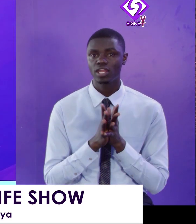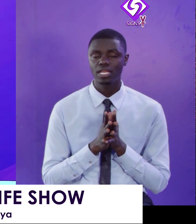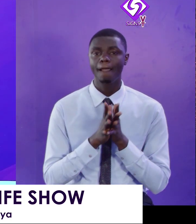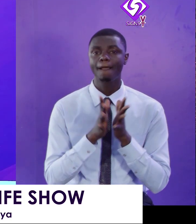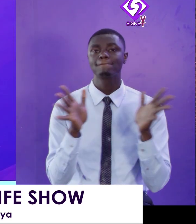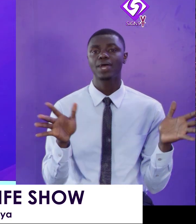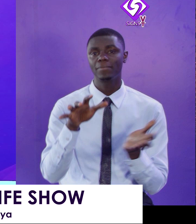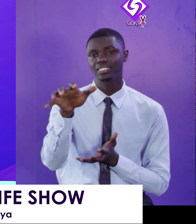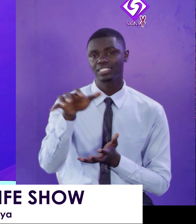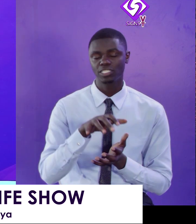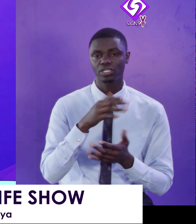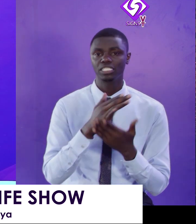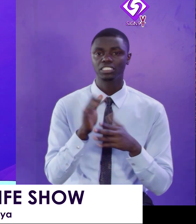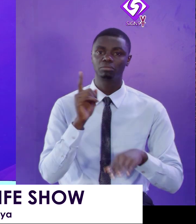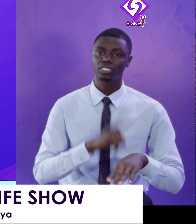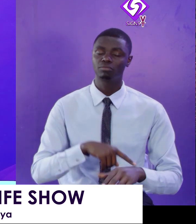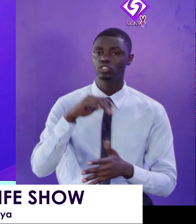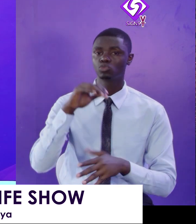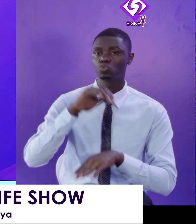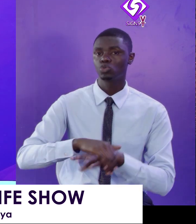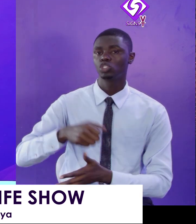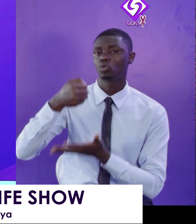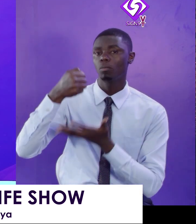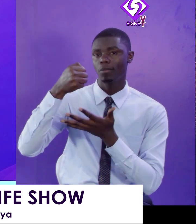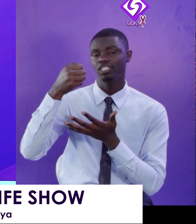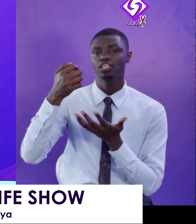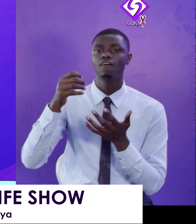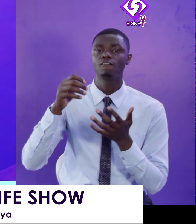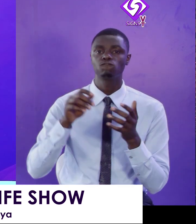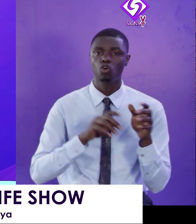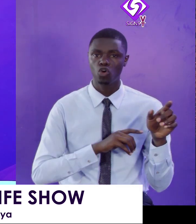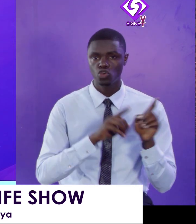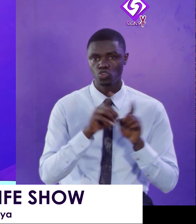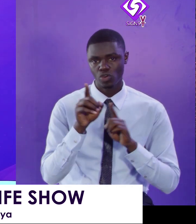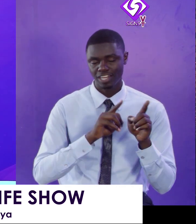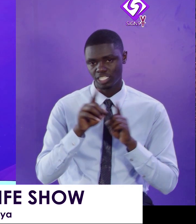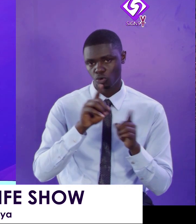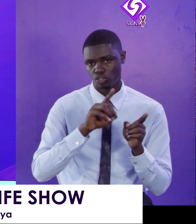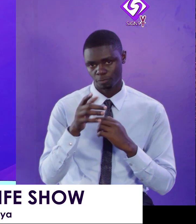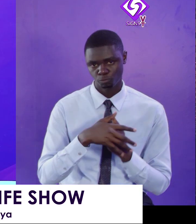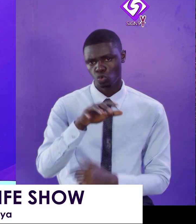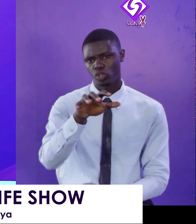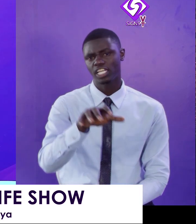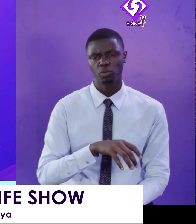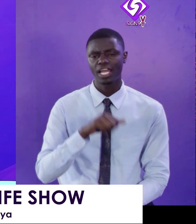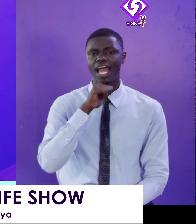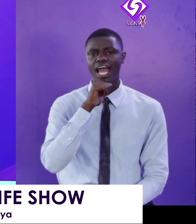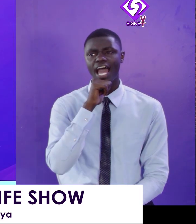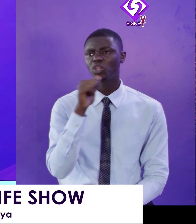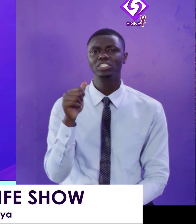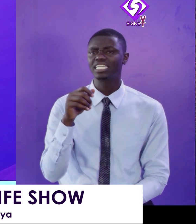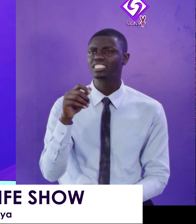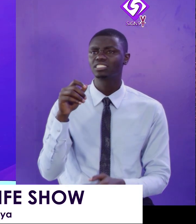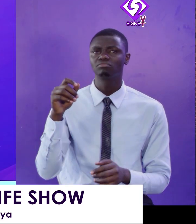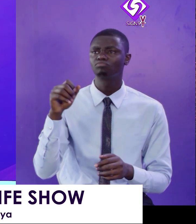transport, sometimes it's good to budget even for your transport fares, that I don't move around